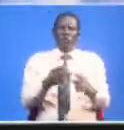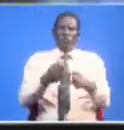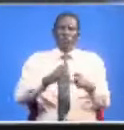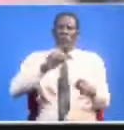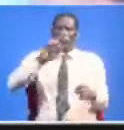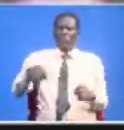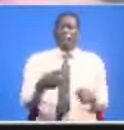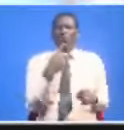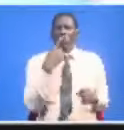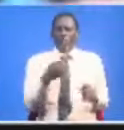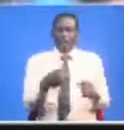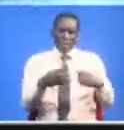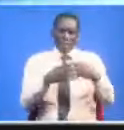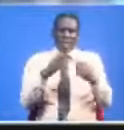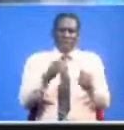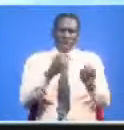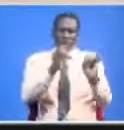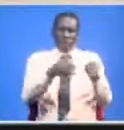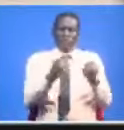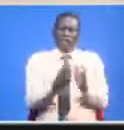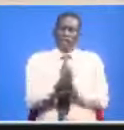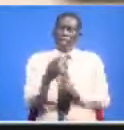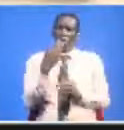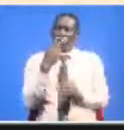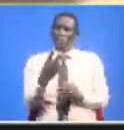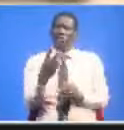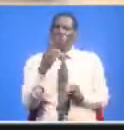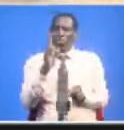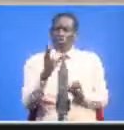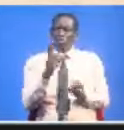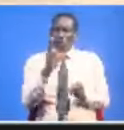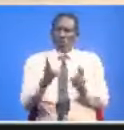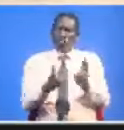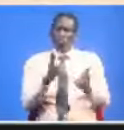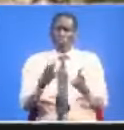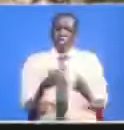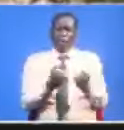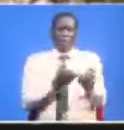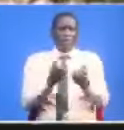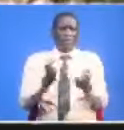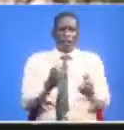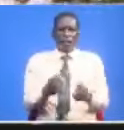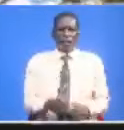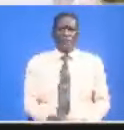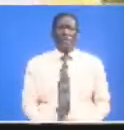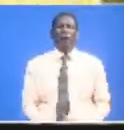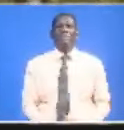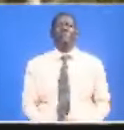1,190 individuals and 222 retail businesses.